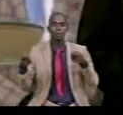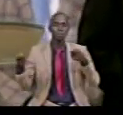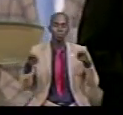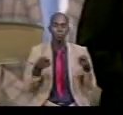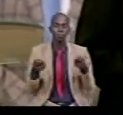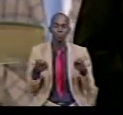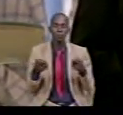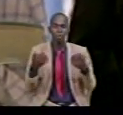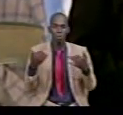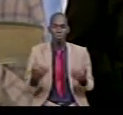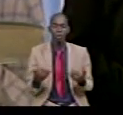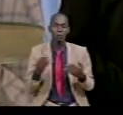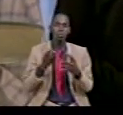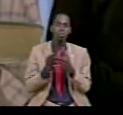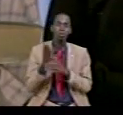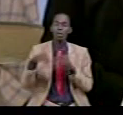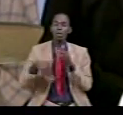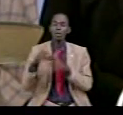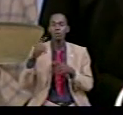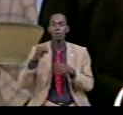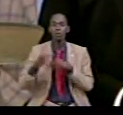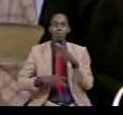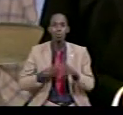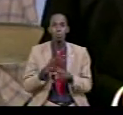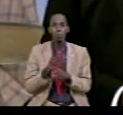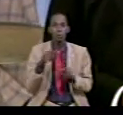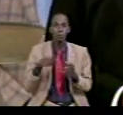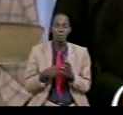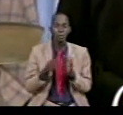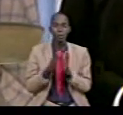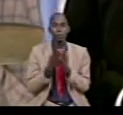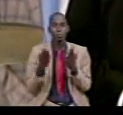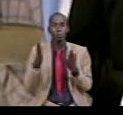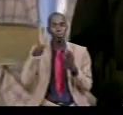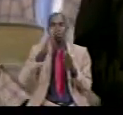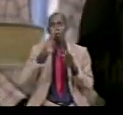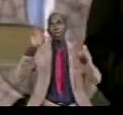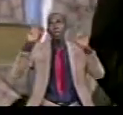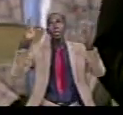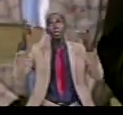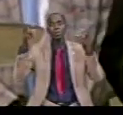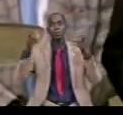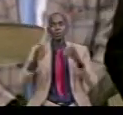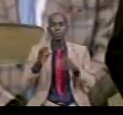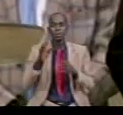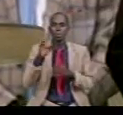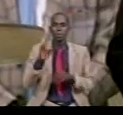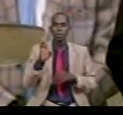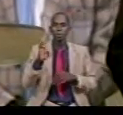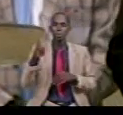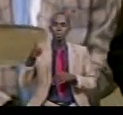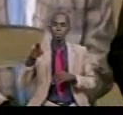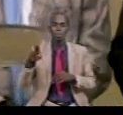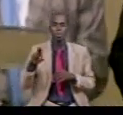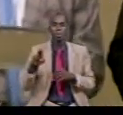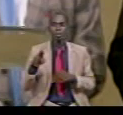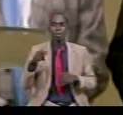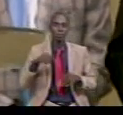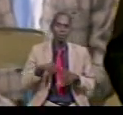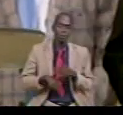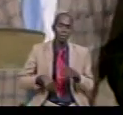globe. This book with the title Deeper Life, The Pursuit of Heaven's